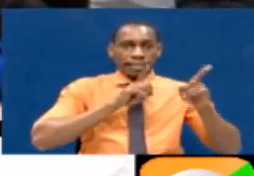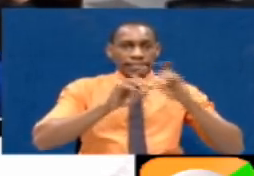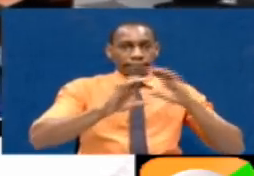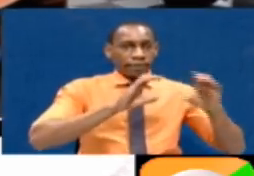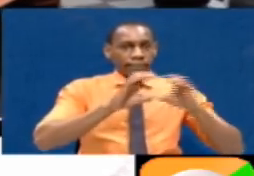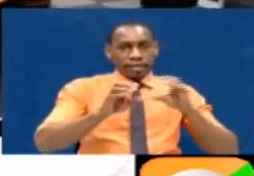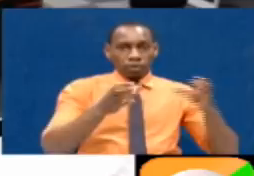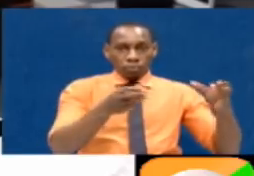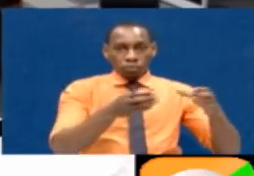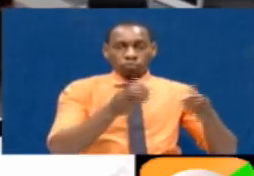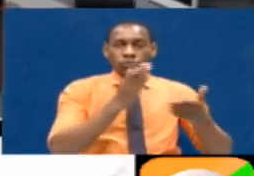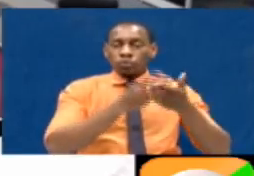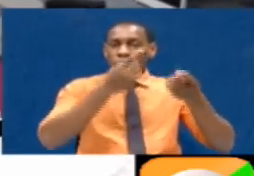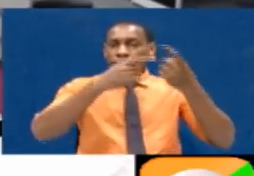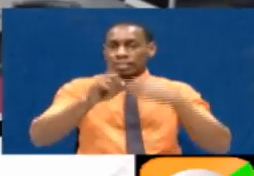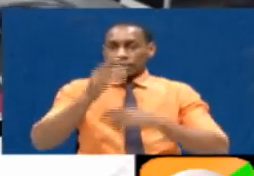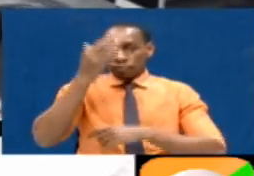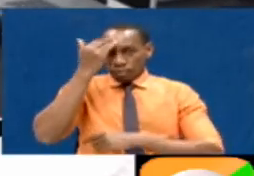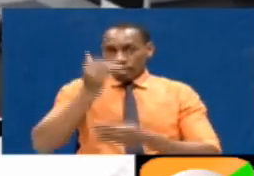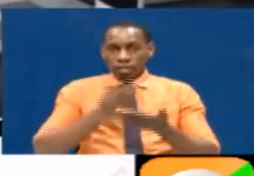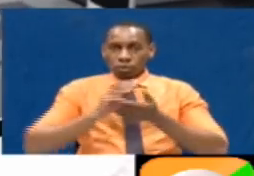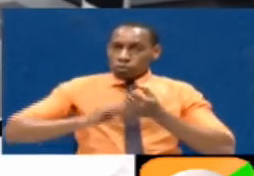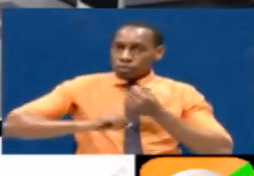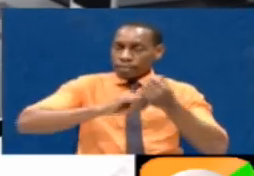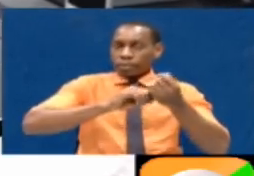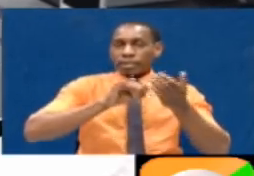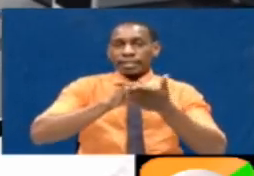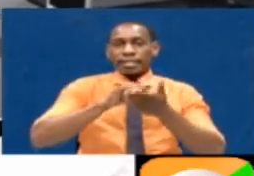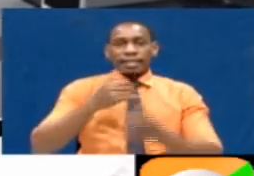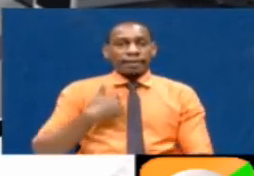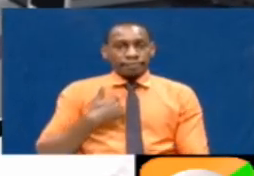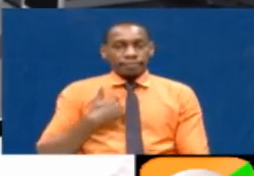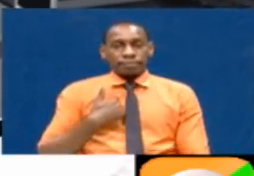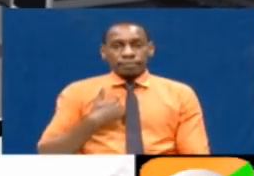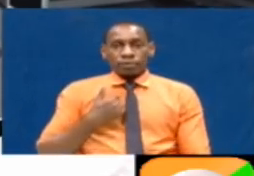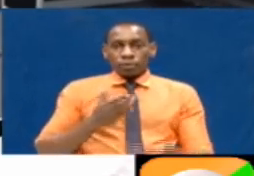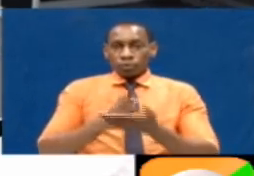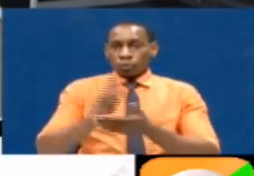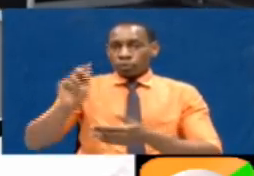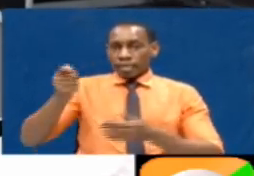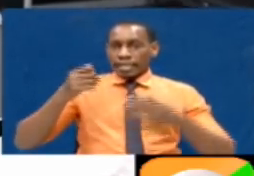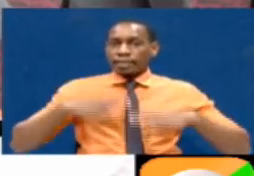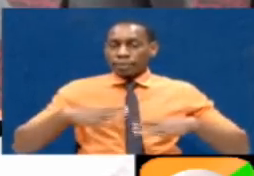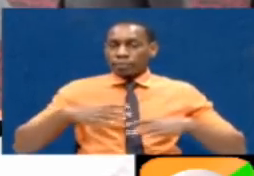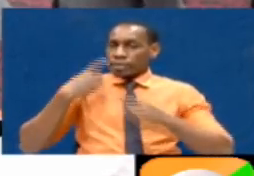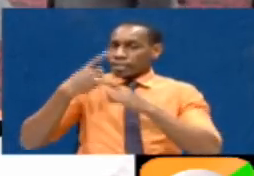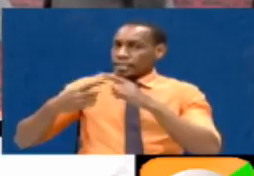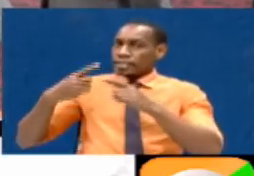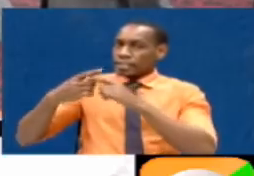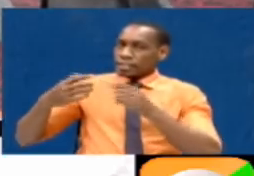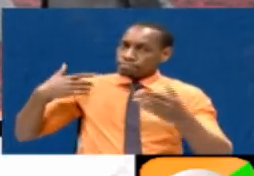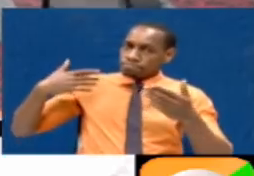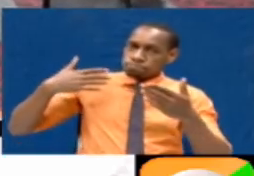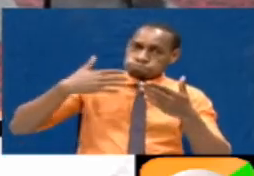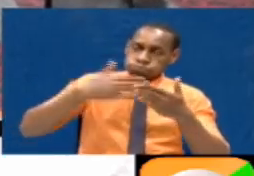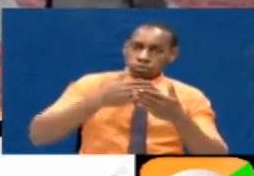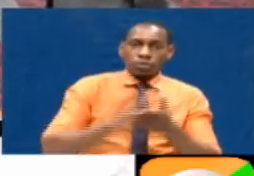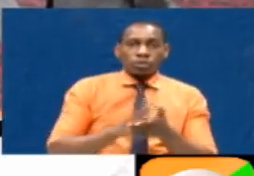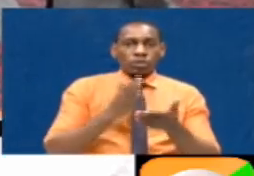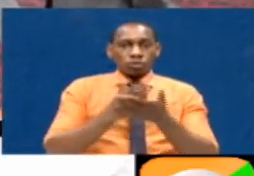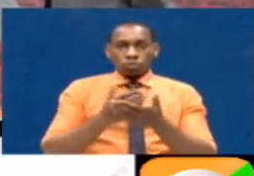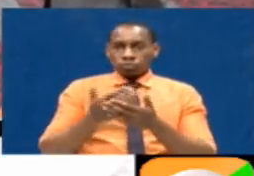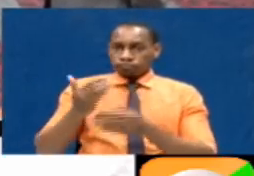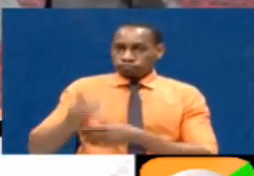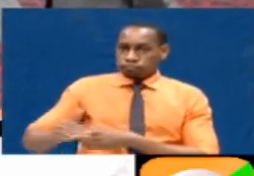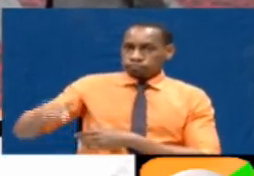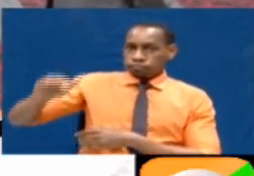Safaricom has been successful because of the support that we have had from Kenyans over the years. I have grown up in